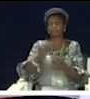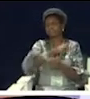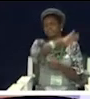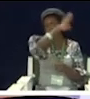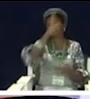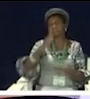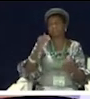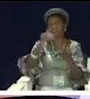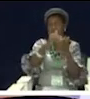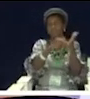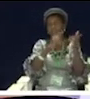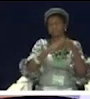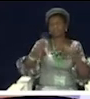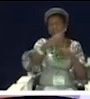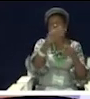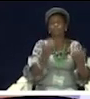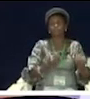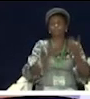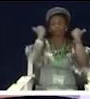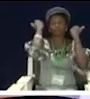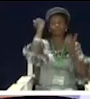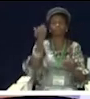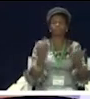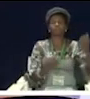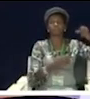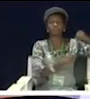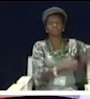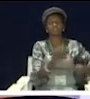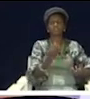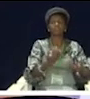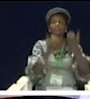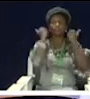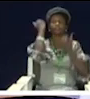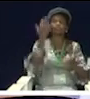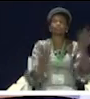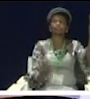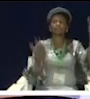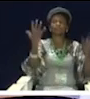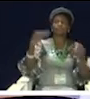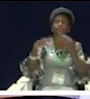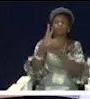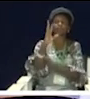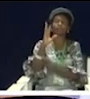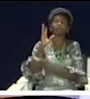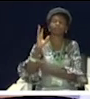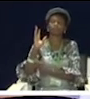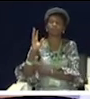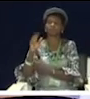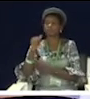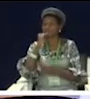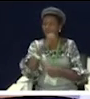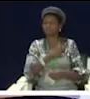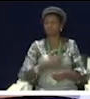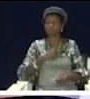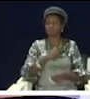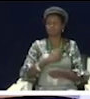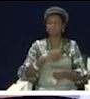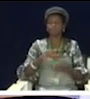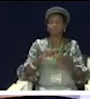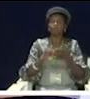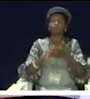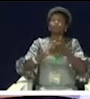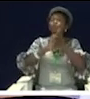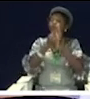mention to you the consuming side, the consuming fire side of God. I'm sorry to say, those people don't love